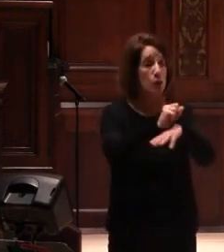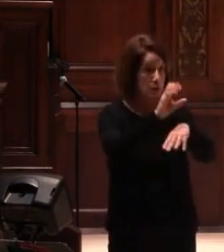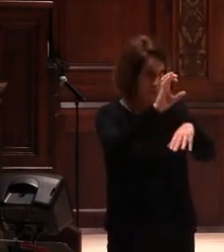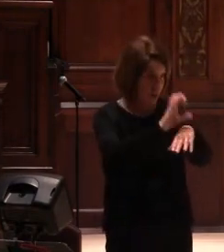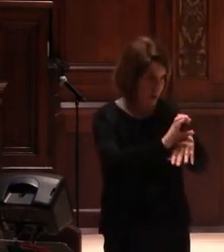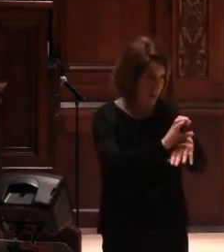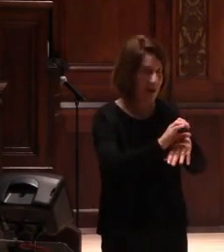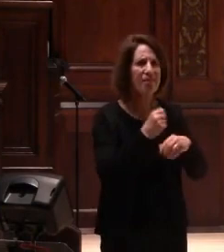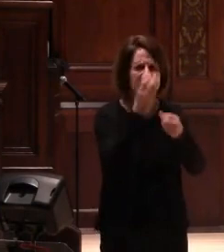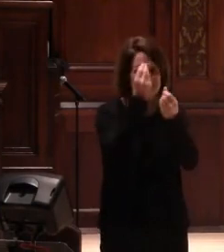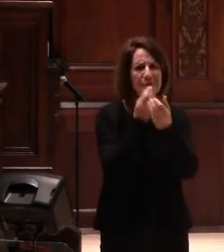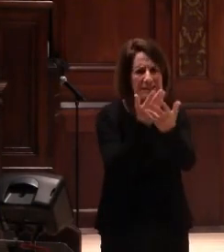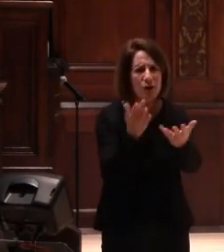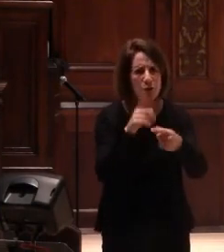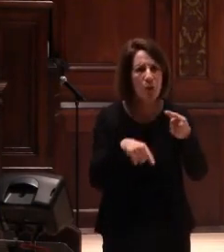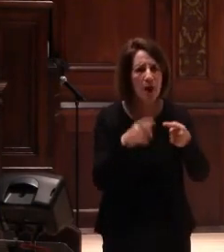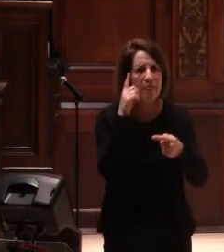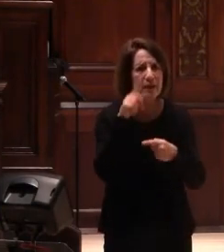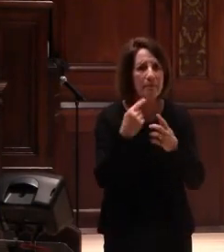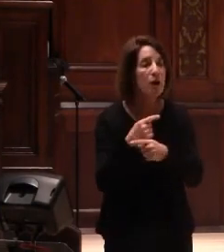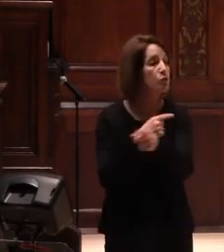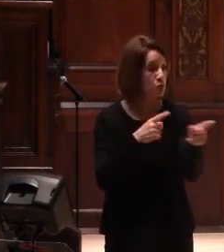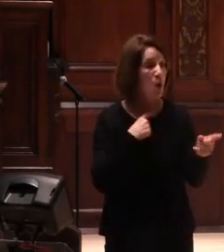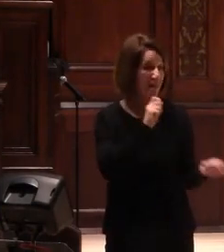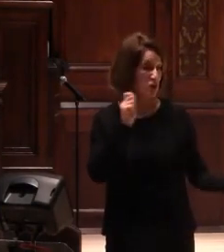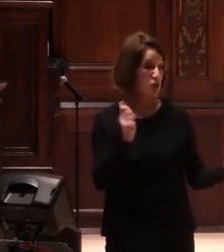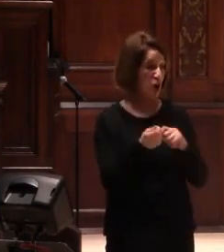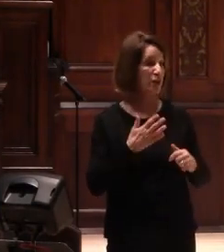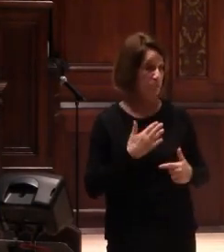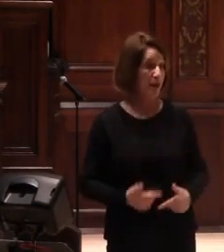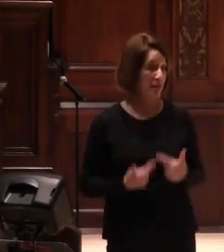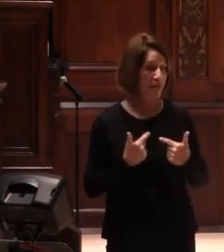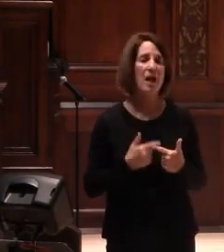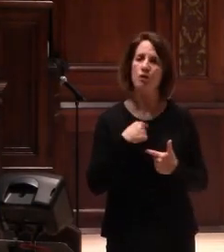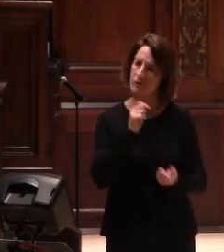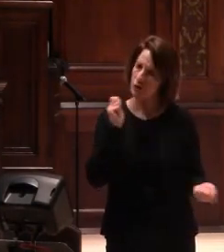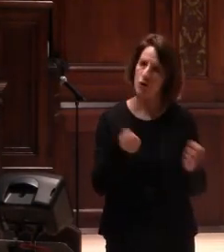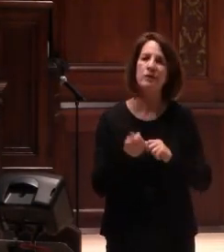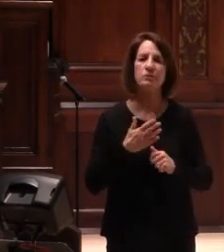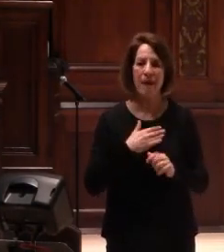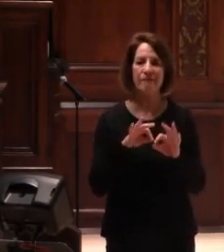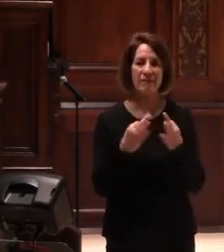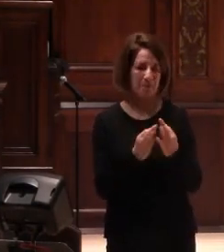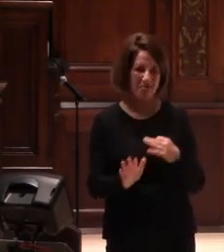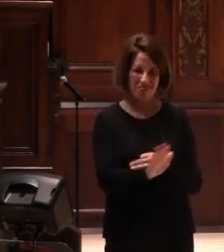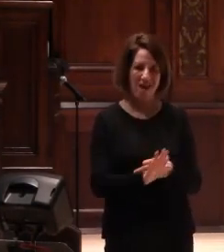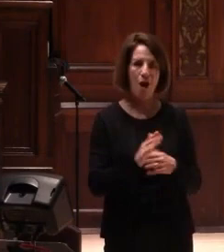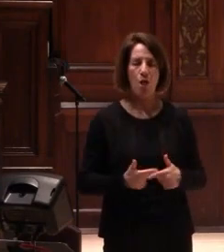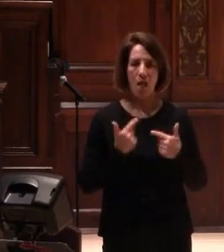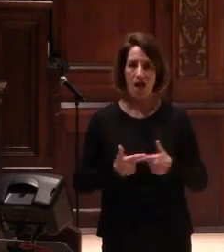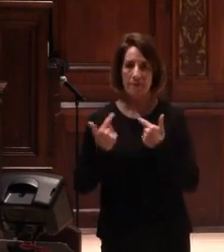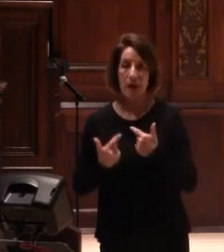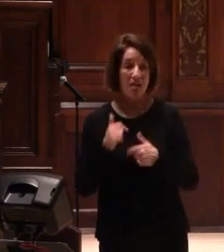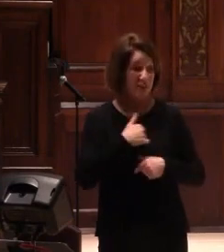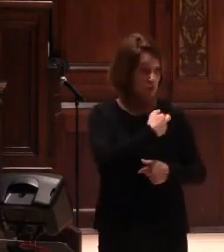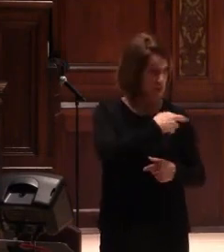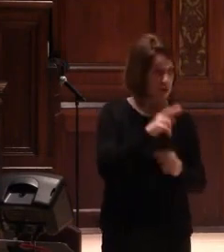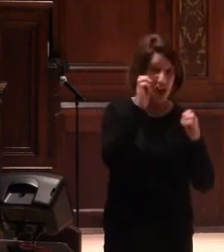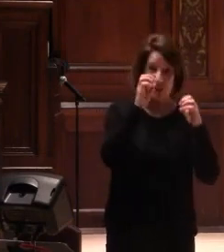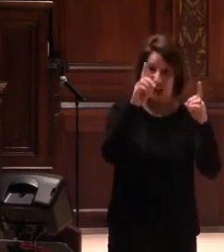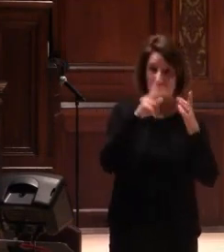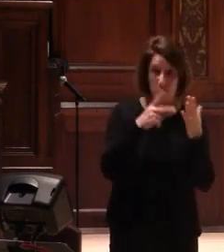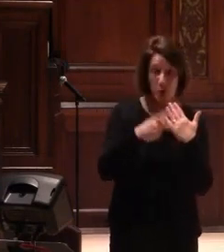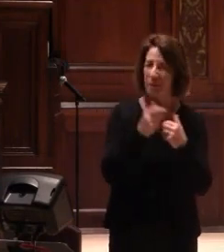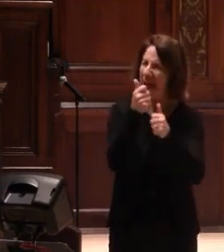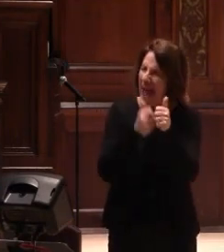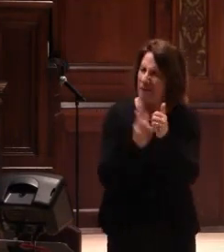think about you. You have changed my life, and you have changed my family's life. This Religious Ed program in every single part of